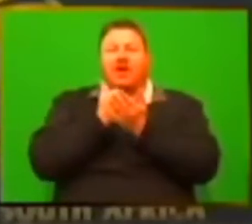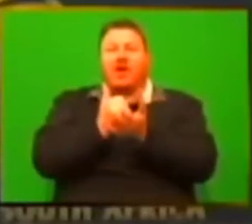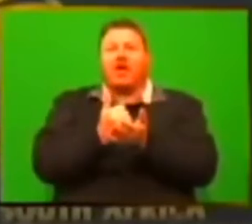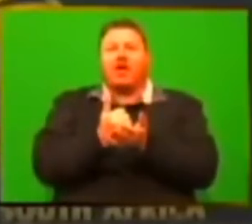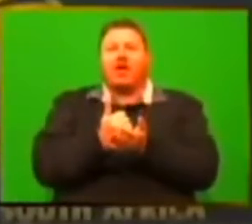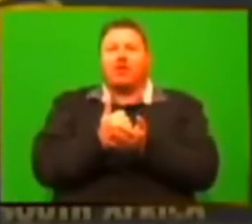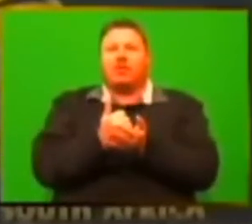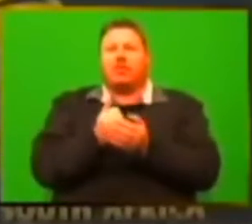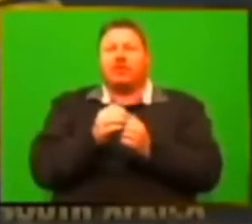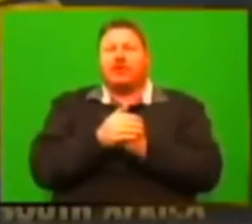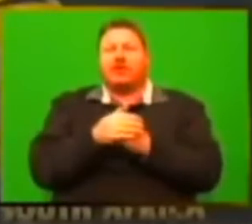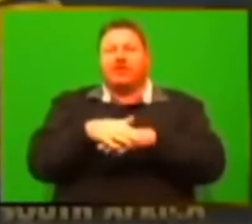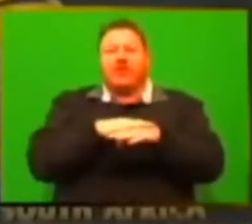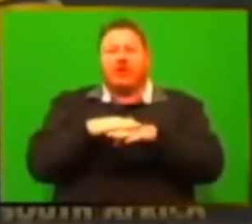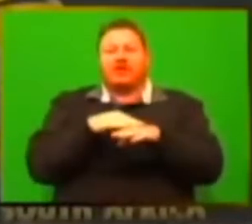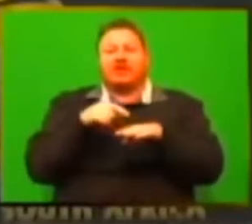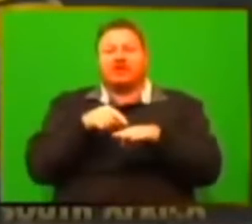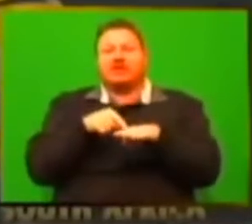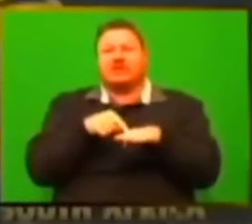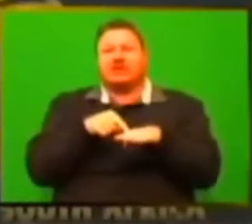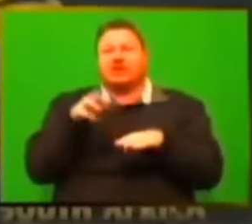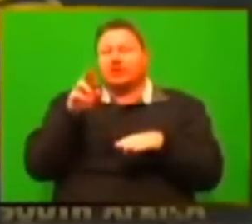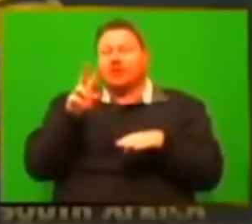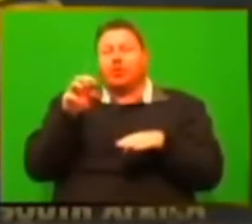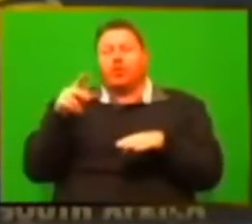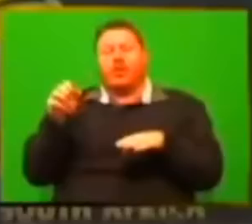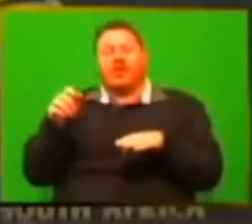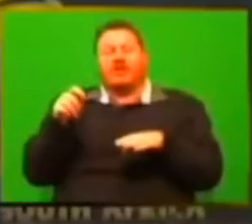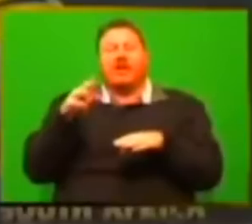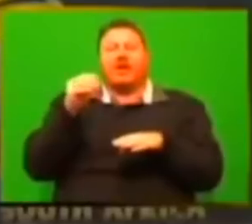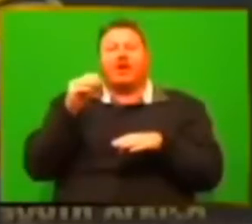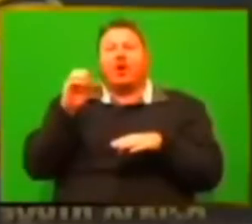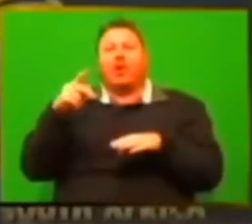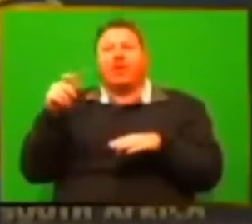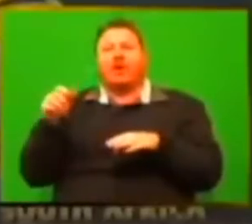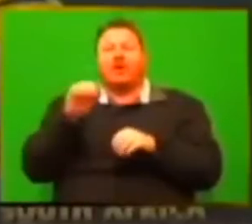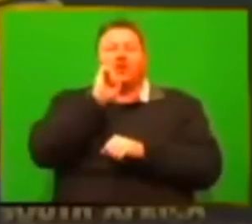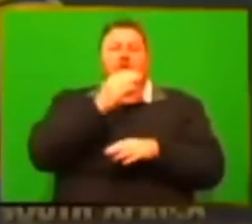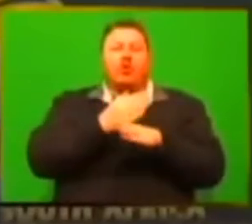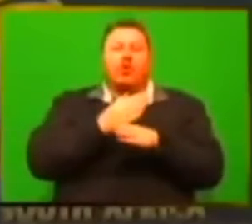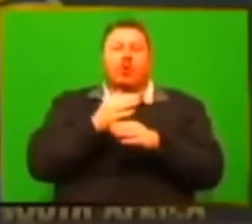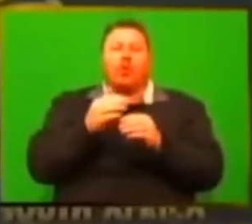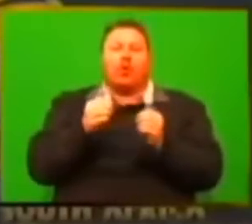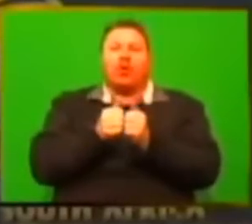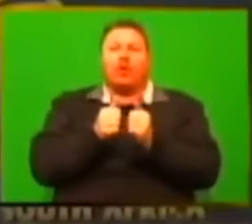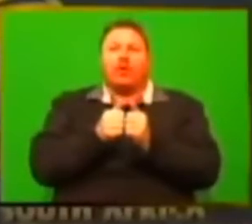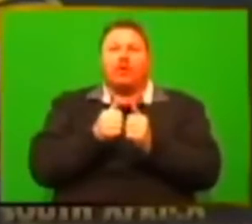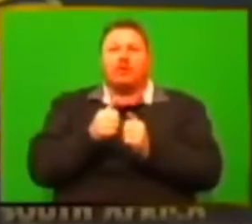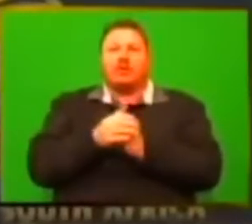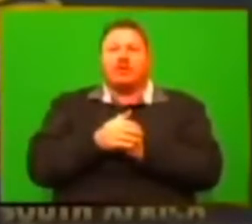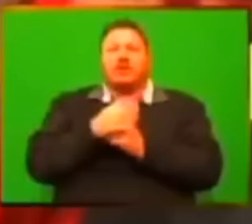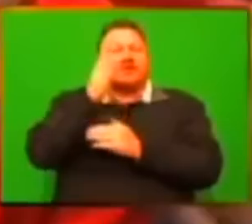Urban Foundation, which was anchored by the Ruperts and the Oppenheimers, while your comrades were sleeping under trees in